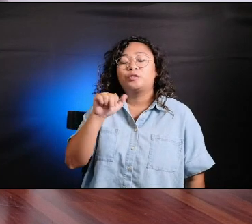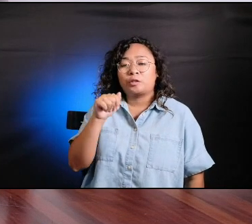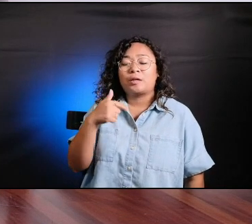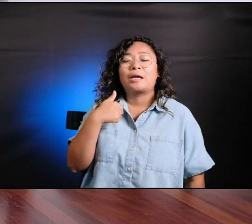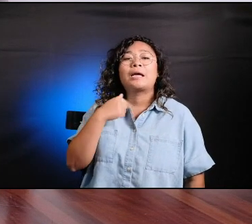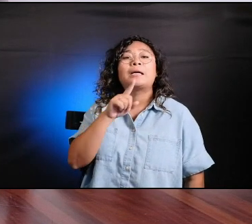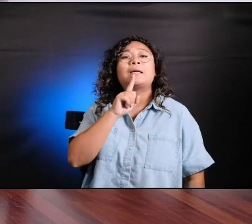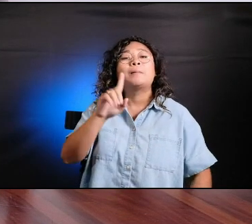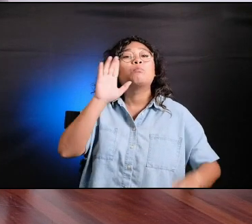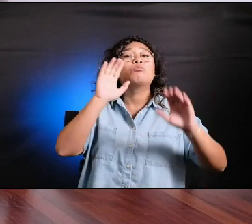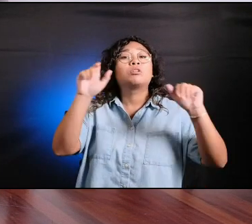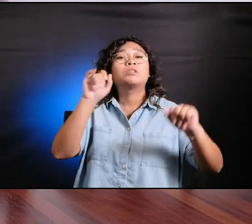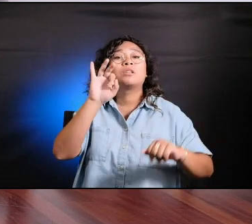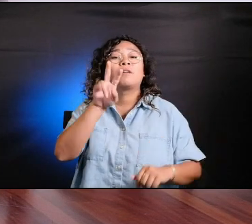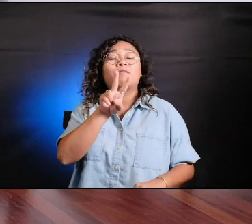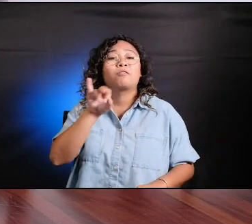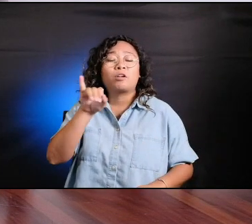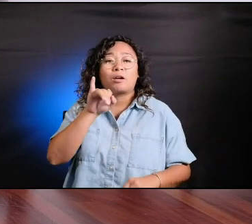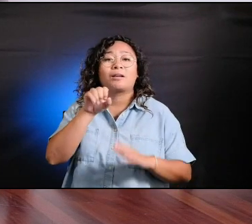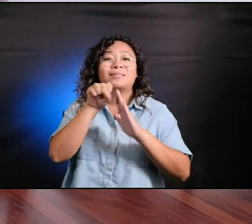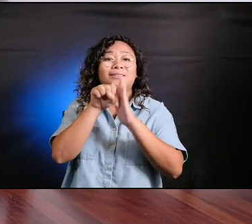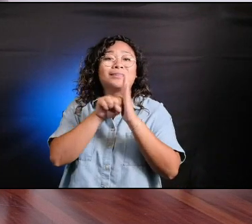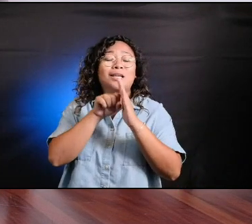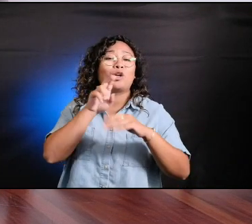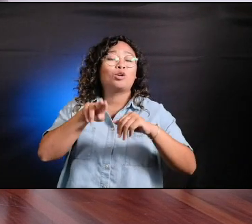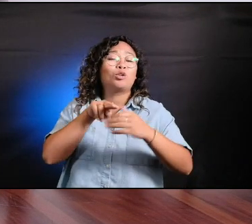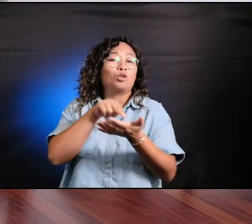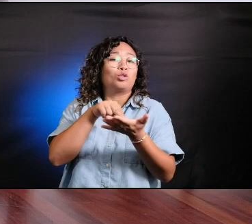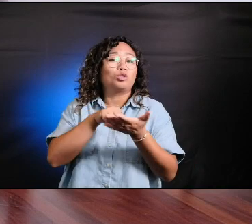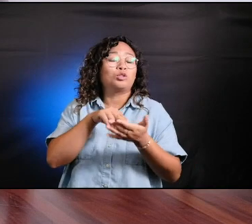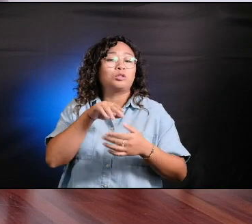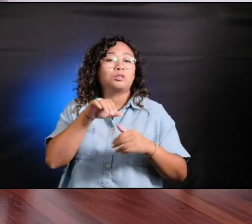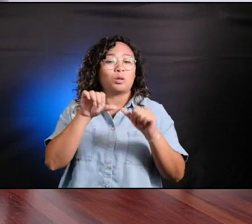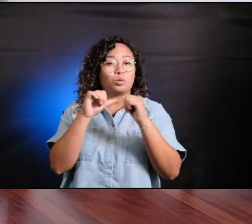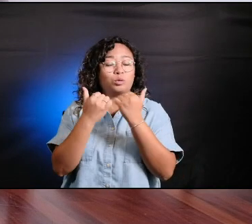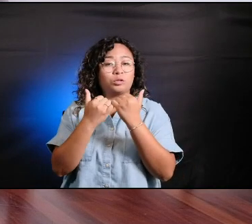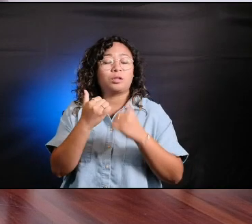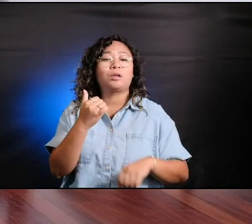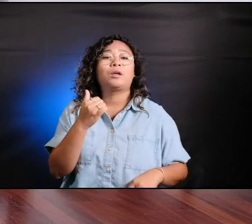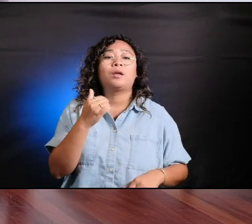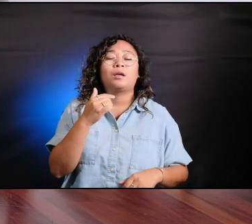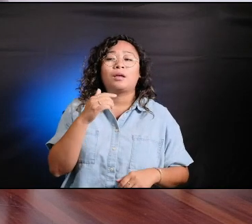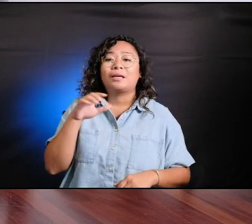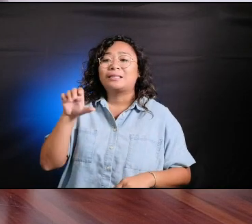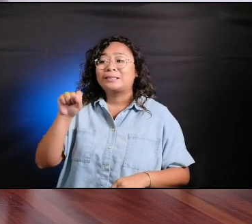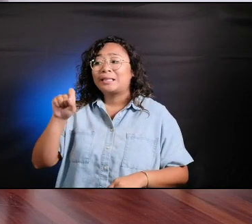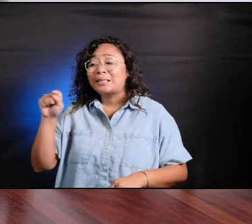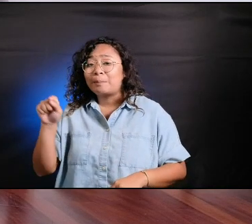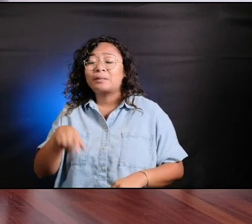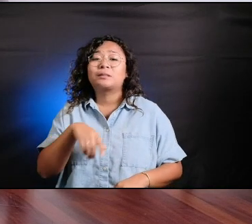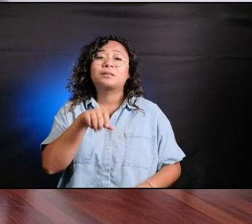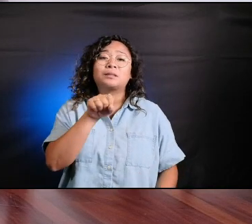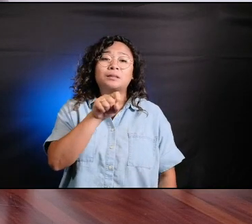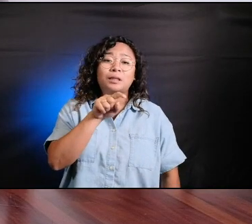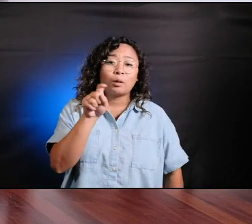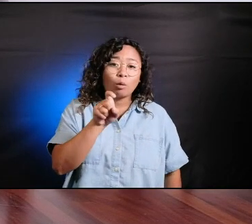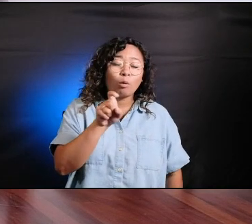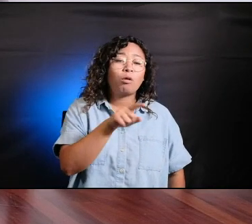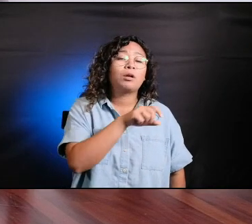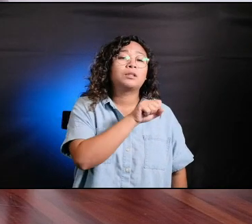the president of the Virgin Islands State Nurses Association, which includes St. Thomas, St. Croix, St.